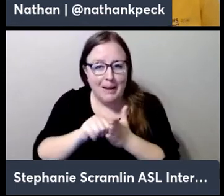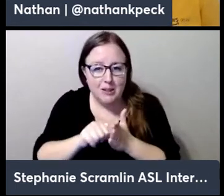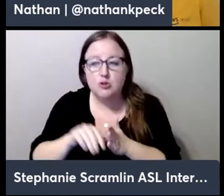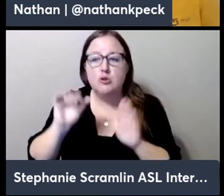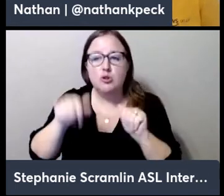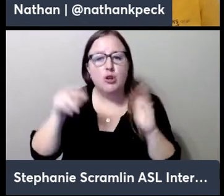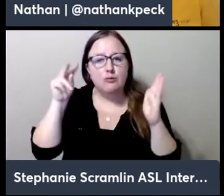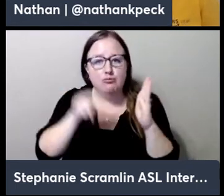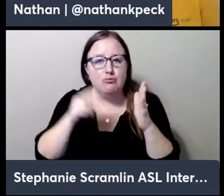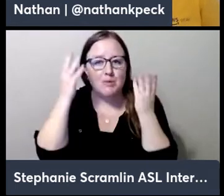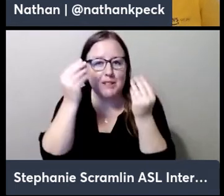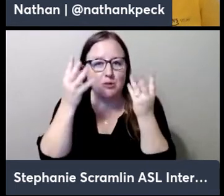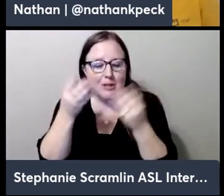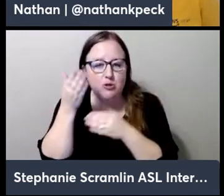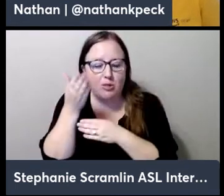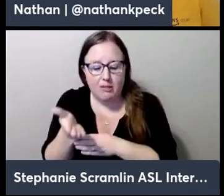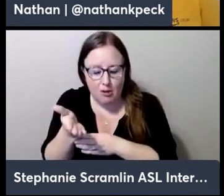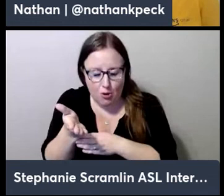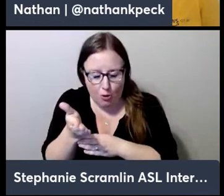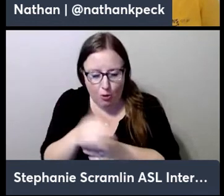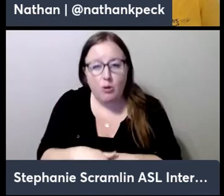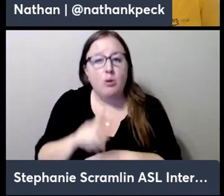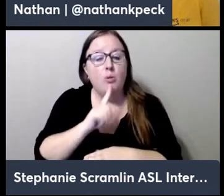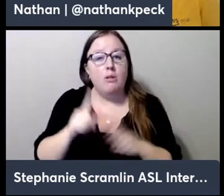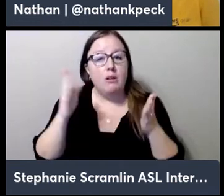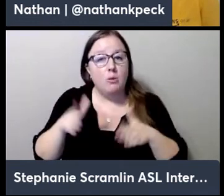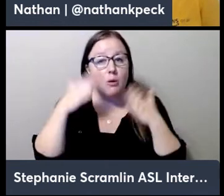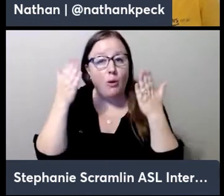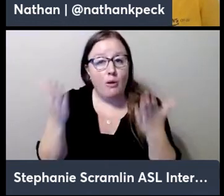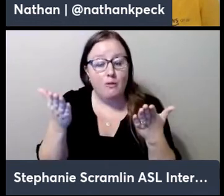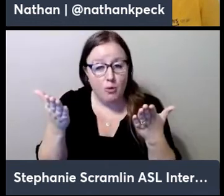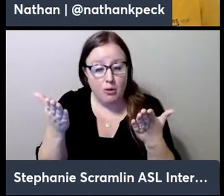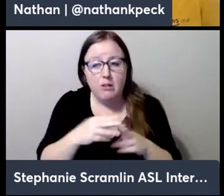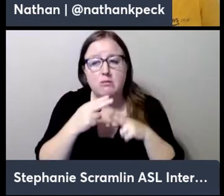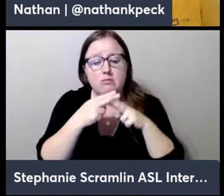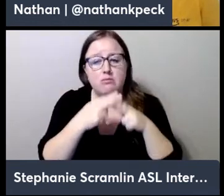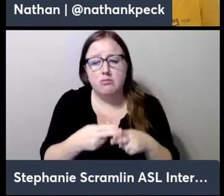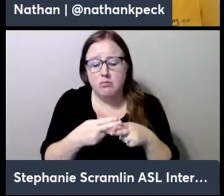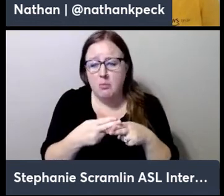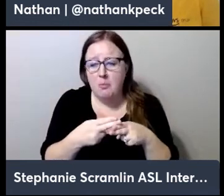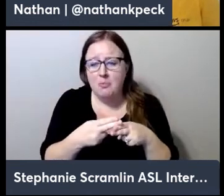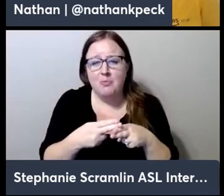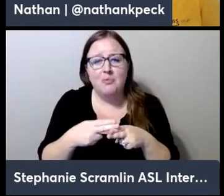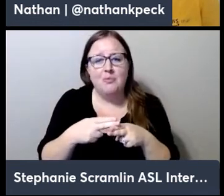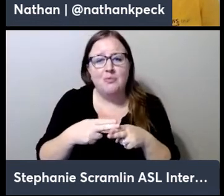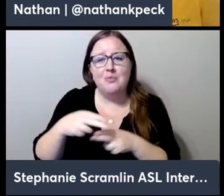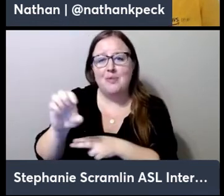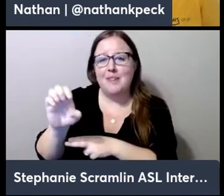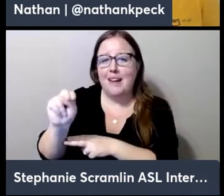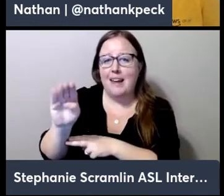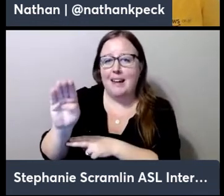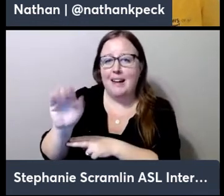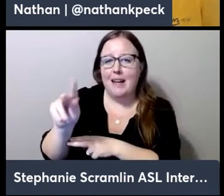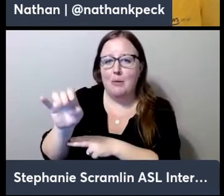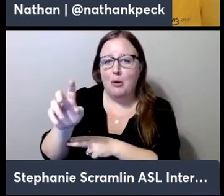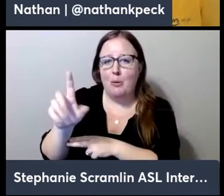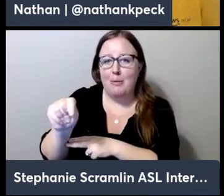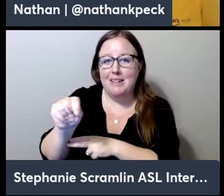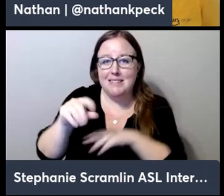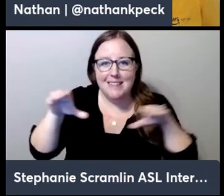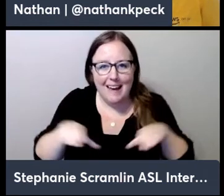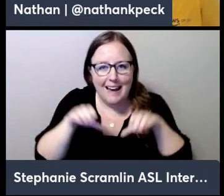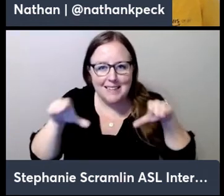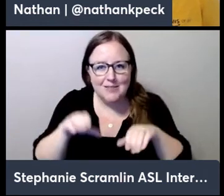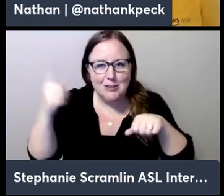information is available. We are offering what's called enablement activation